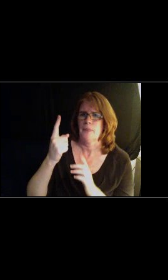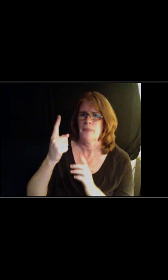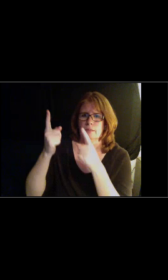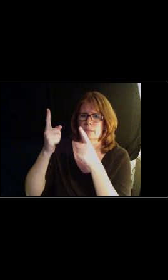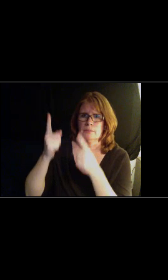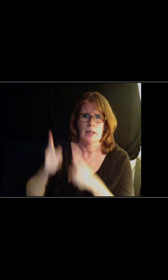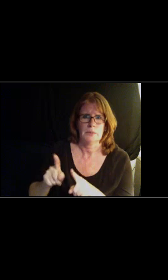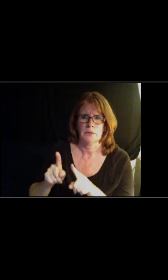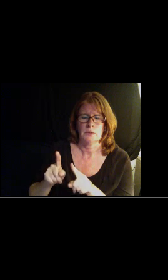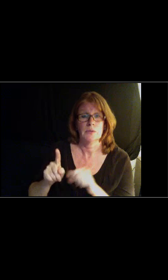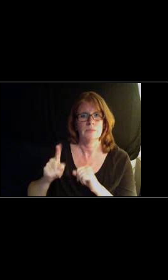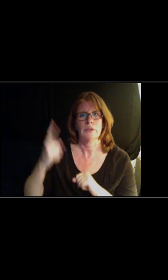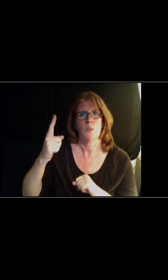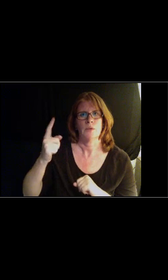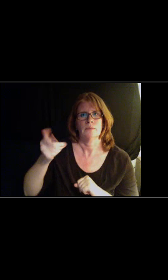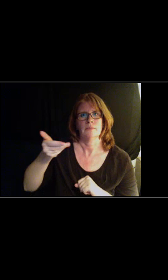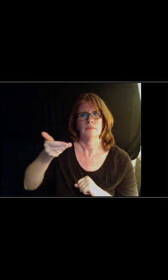For example,